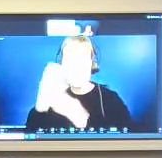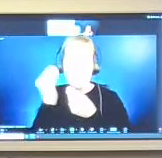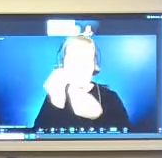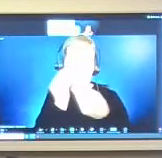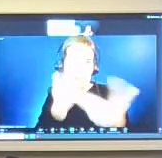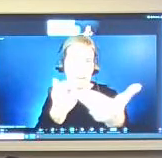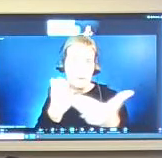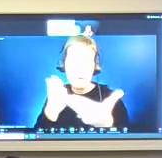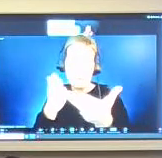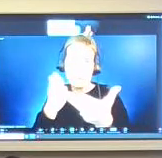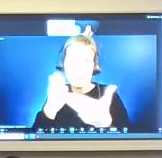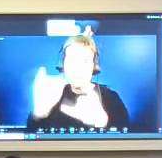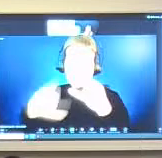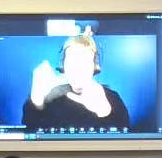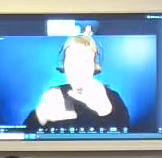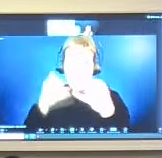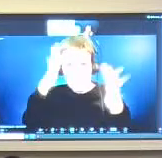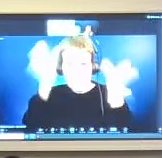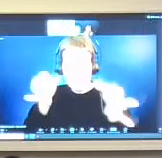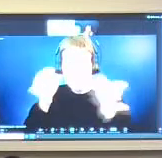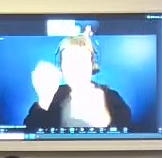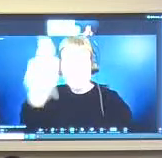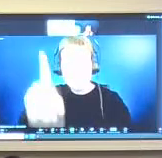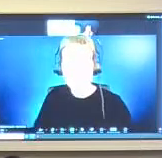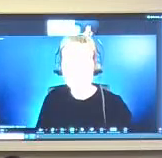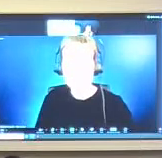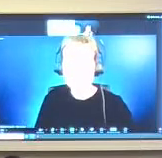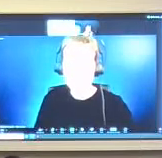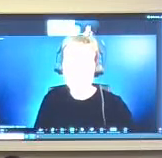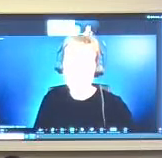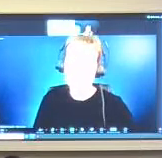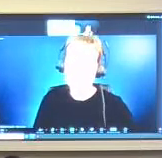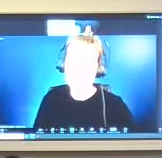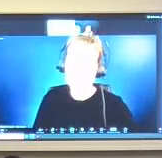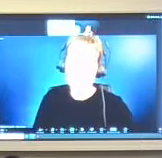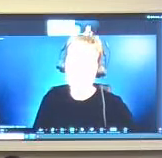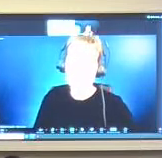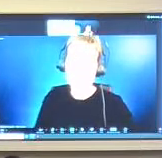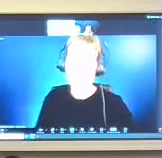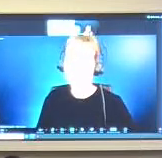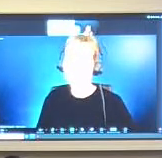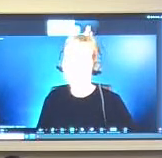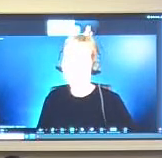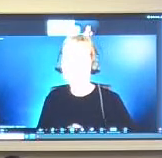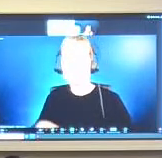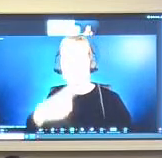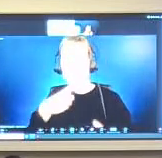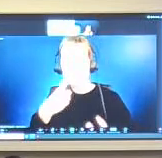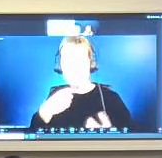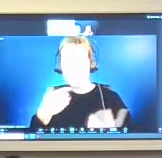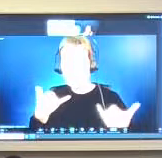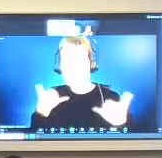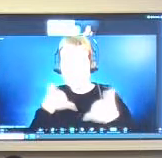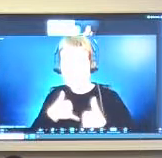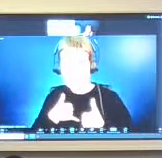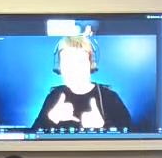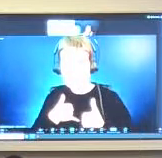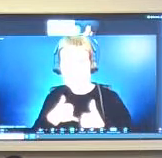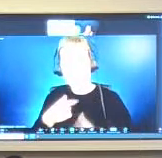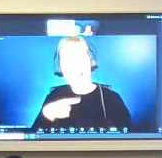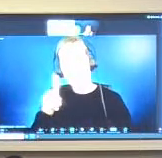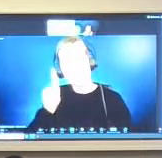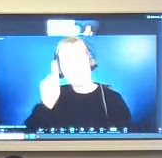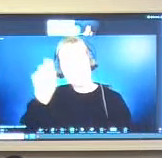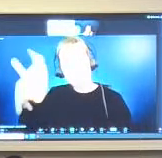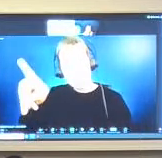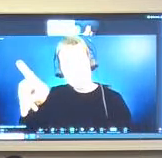details. I have a question for the city. What's the question? I don't know if I have an answer, but if I can, I'll get you